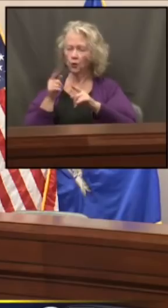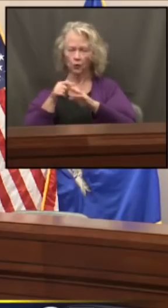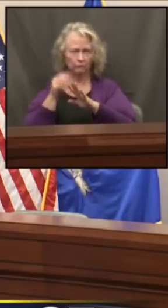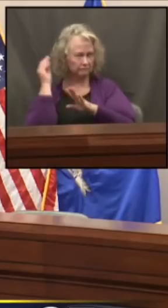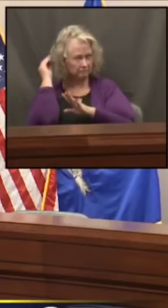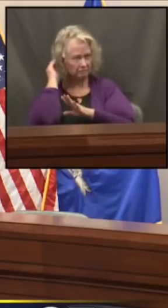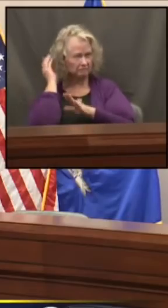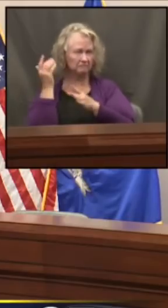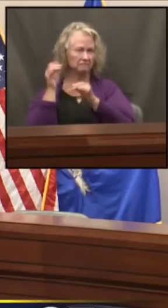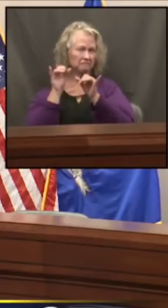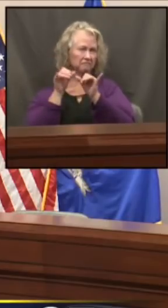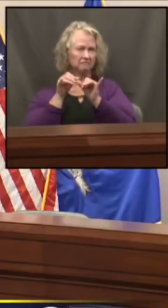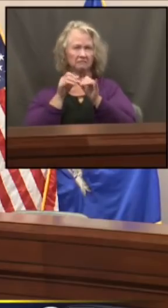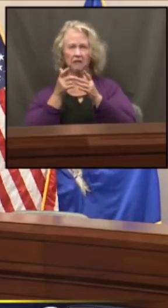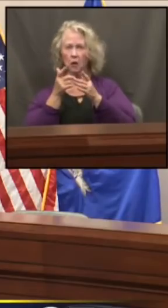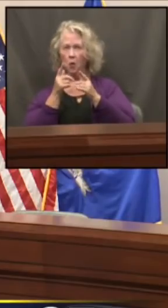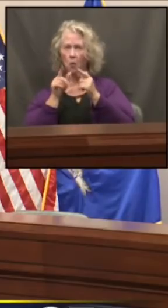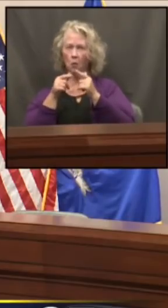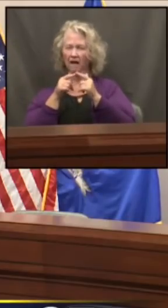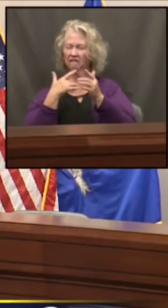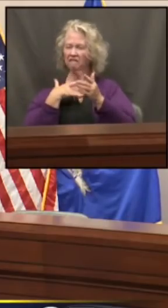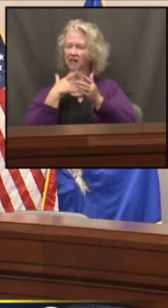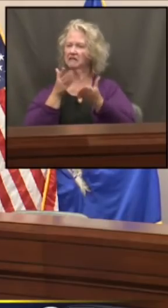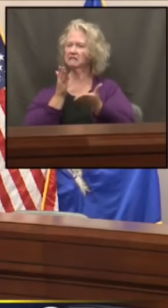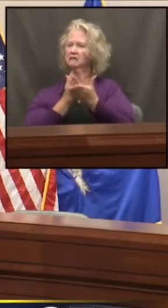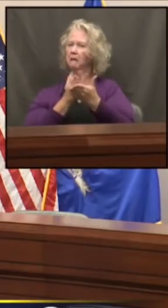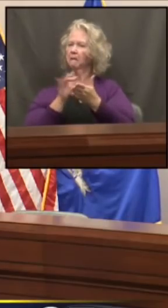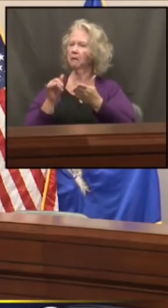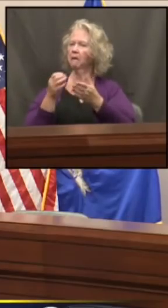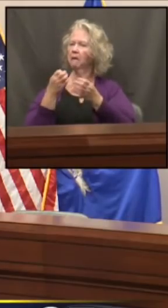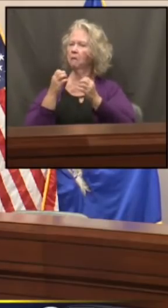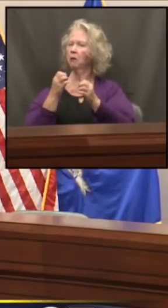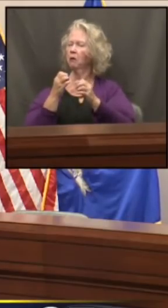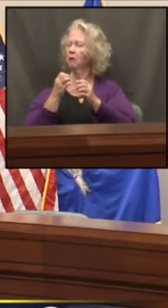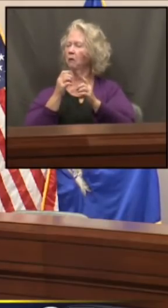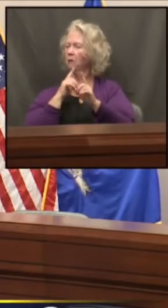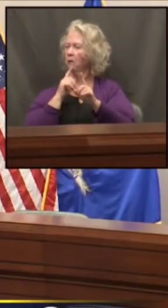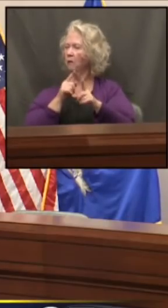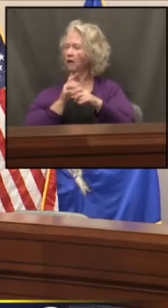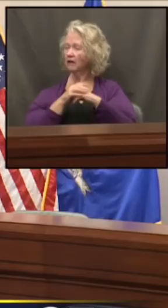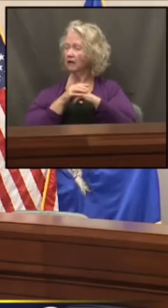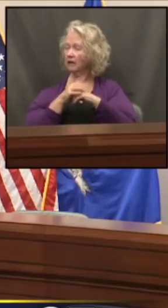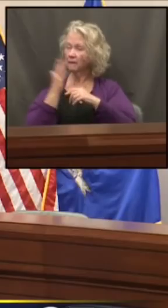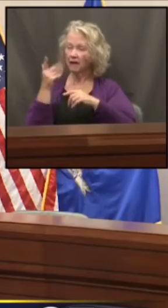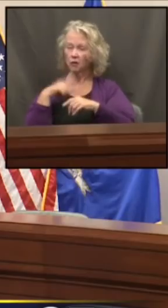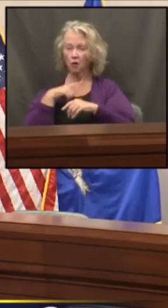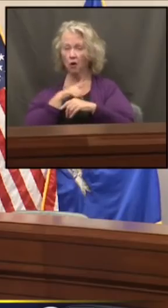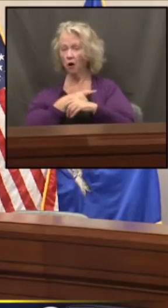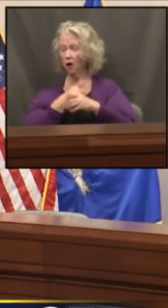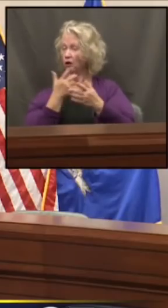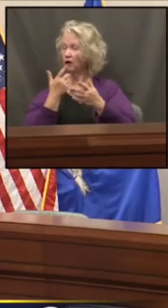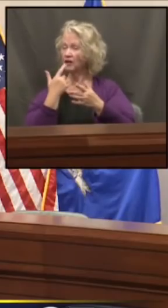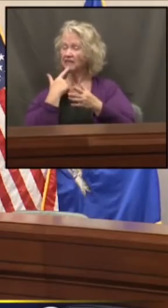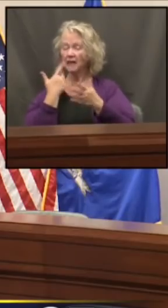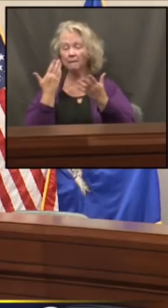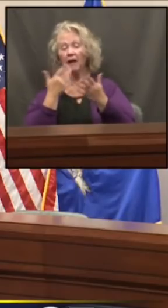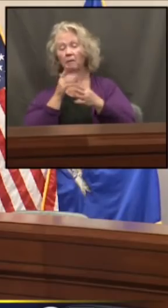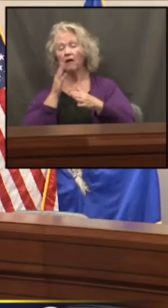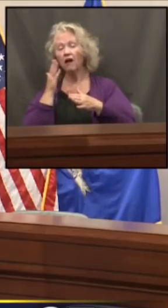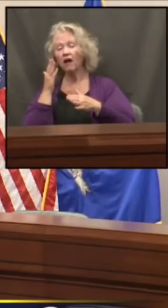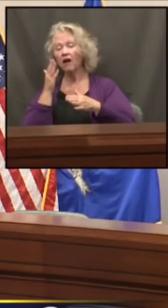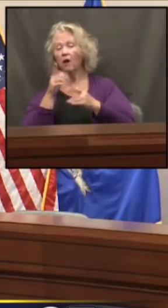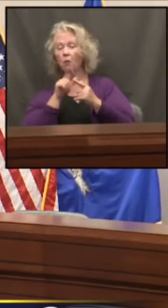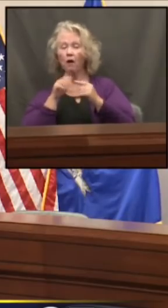when we might not need these anymore? I know I've heard lawmakers suggest that it might be the point where all ages are eligible for a vaccine. Is there